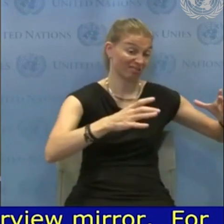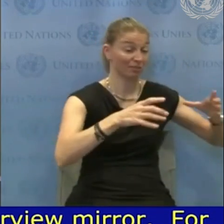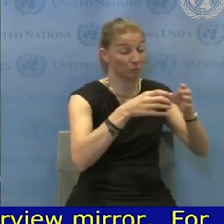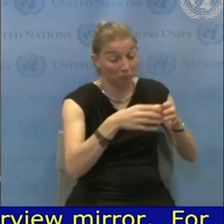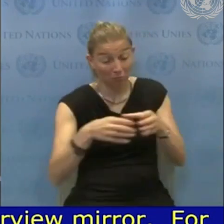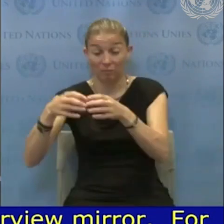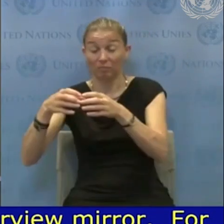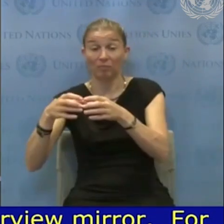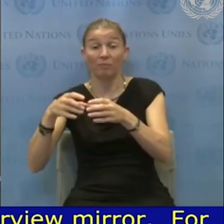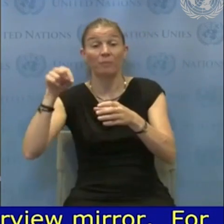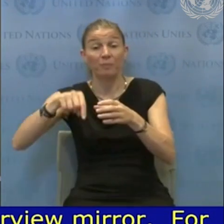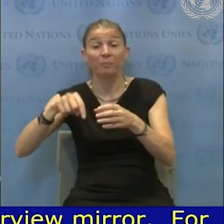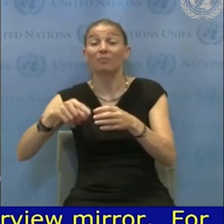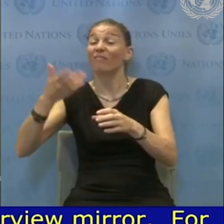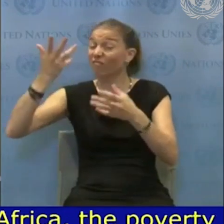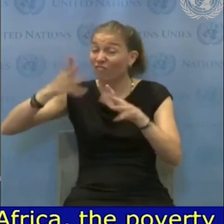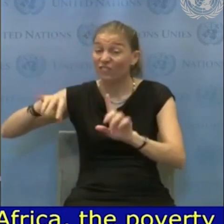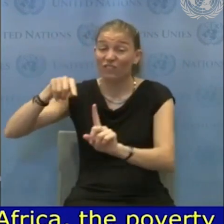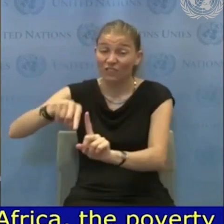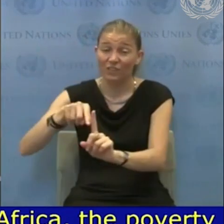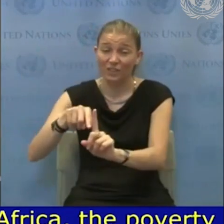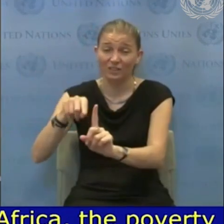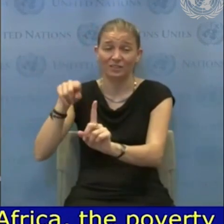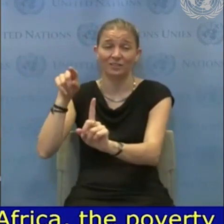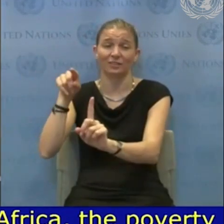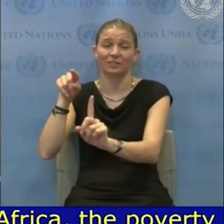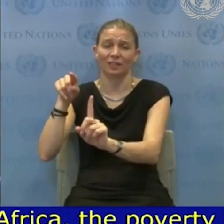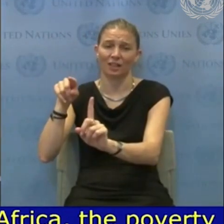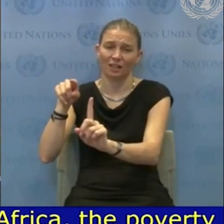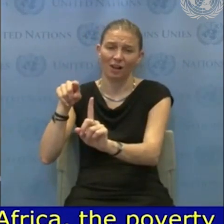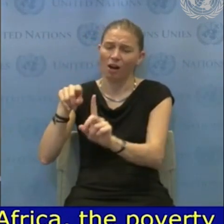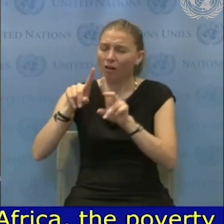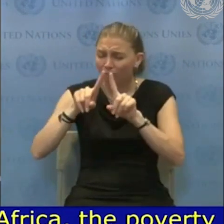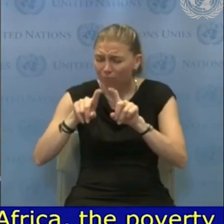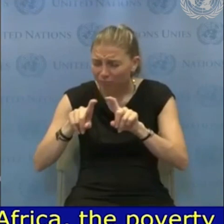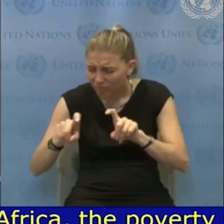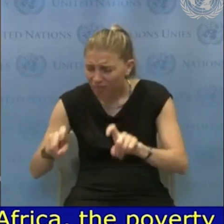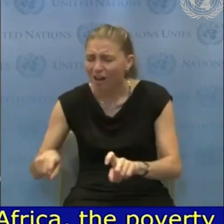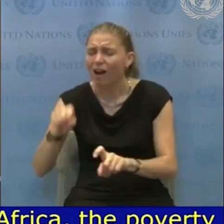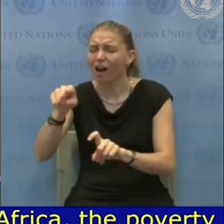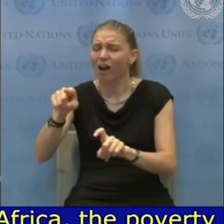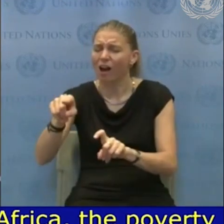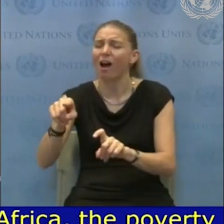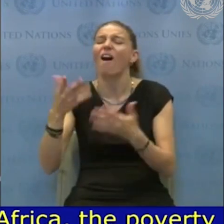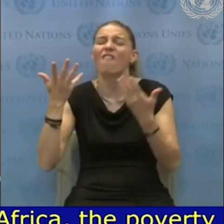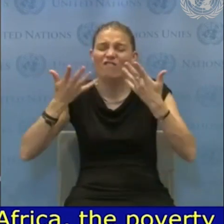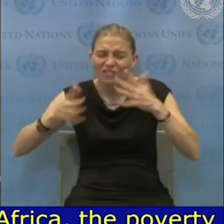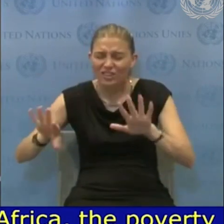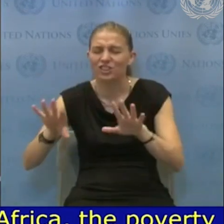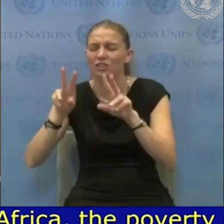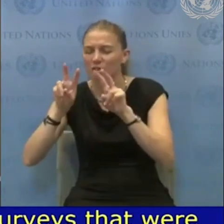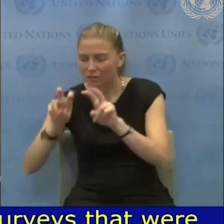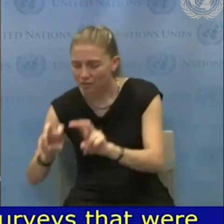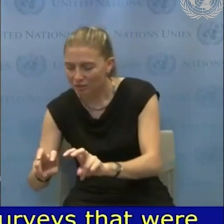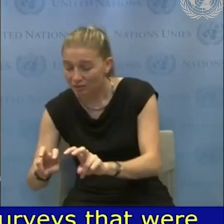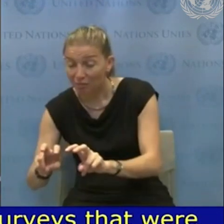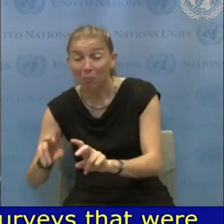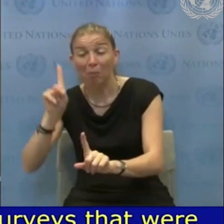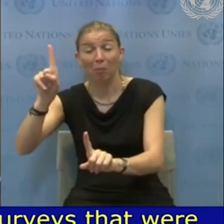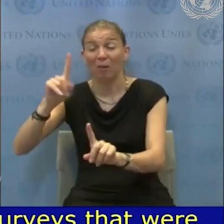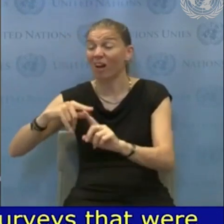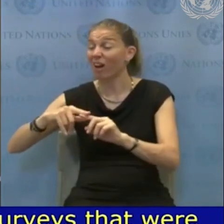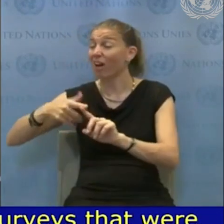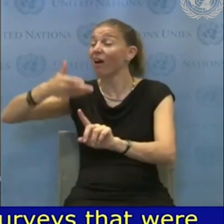even agreed. It's difficult to see how we can achieve the SDGs if we're fighting the battles of